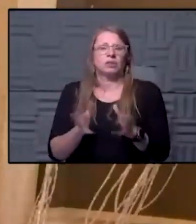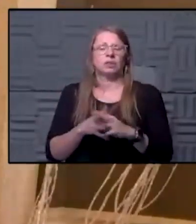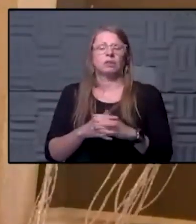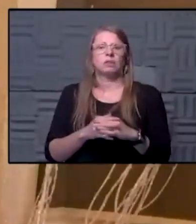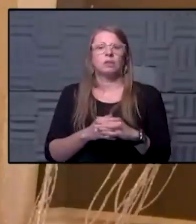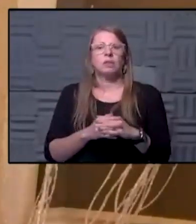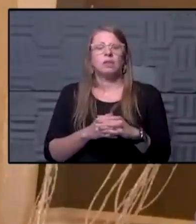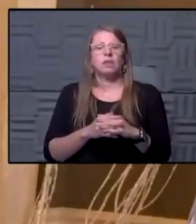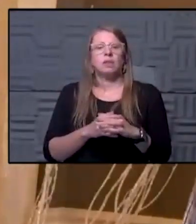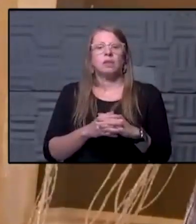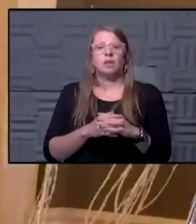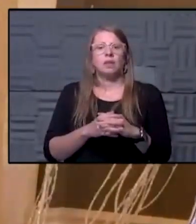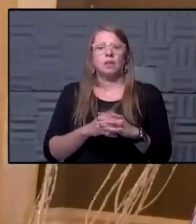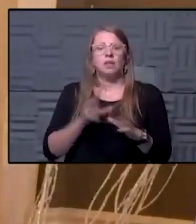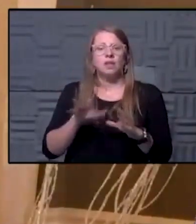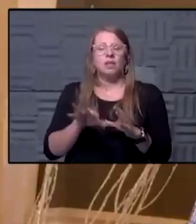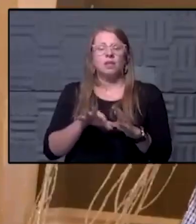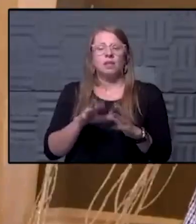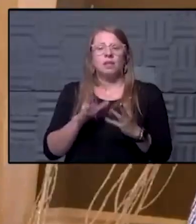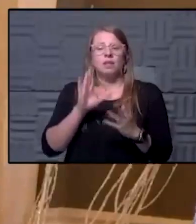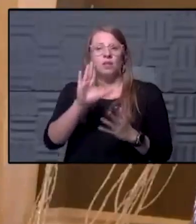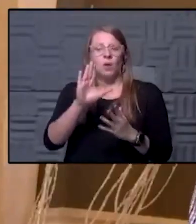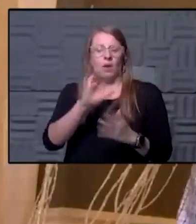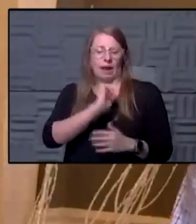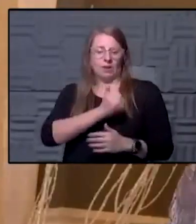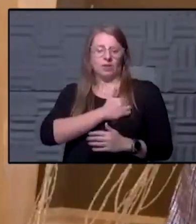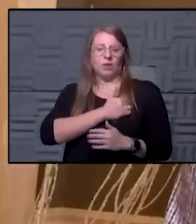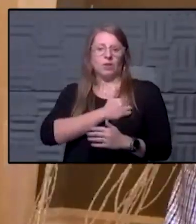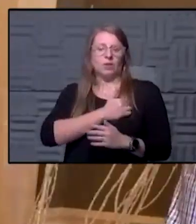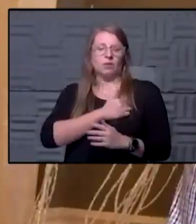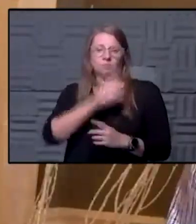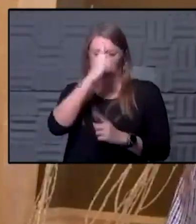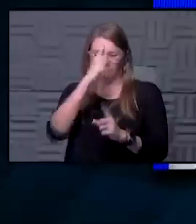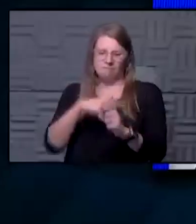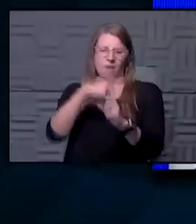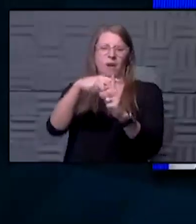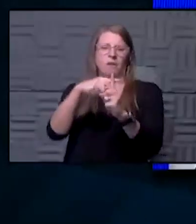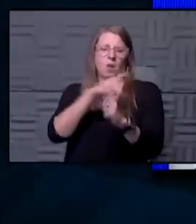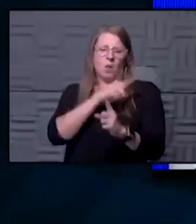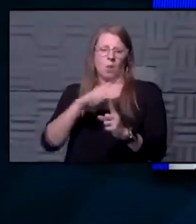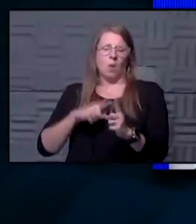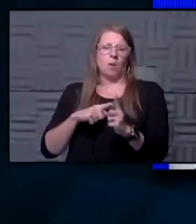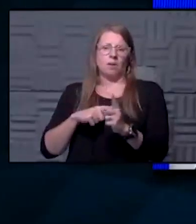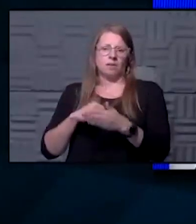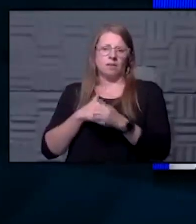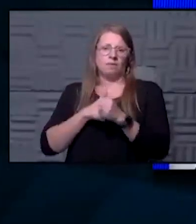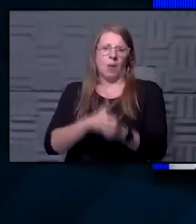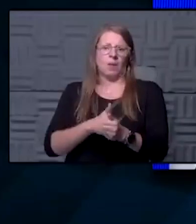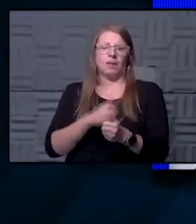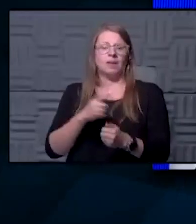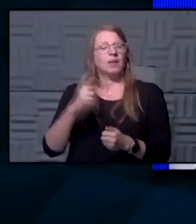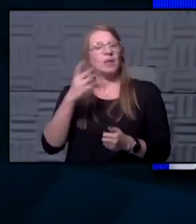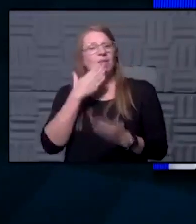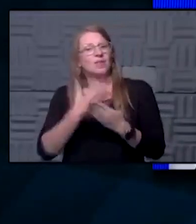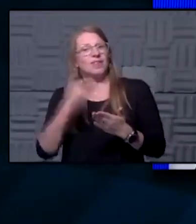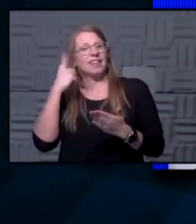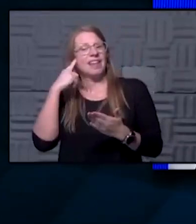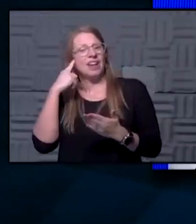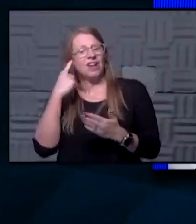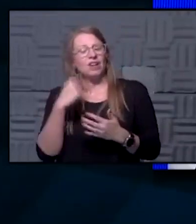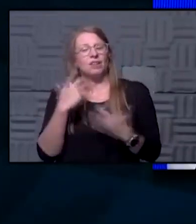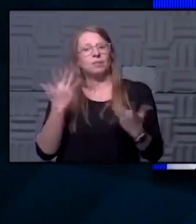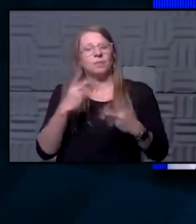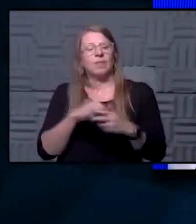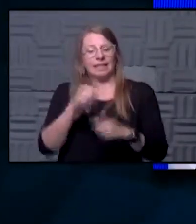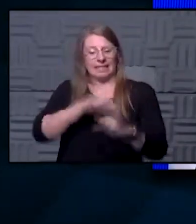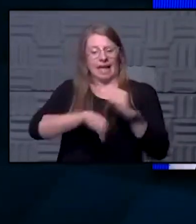your spirits high and lifted up and know that the Lord is following you. Thank you, and it's good to hear that thought